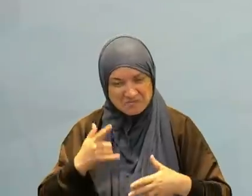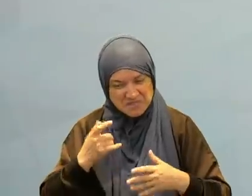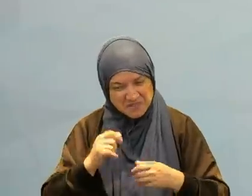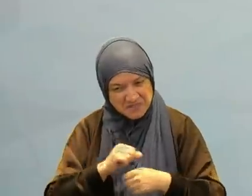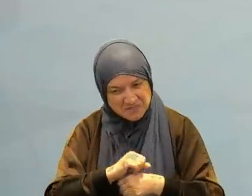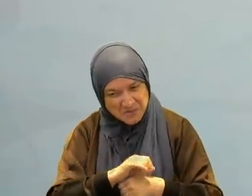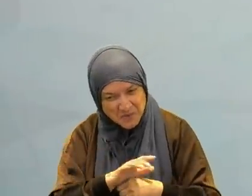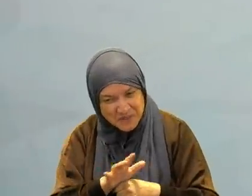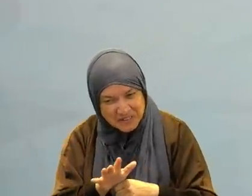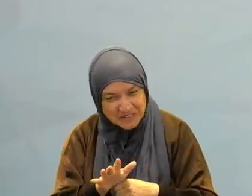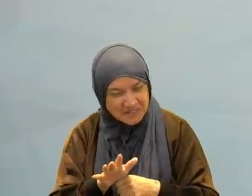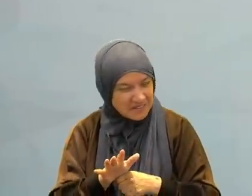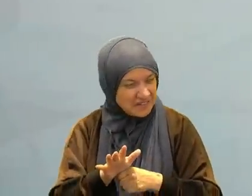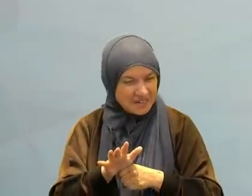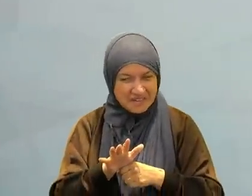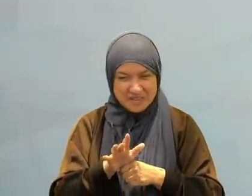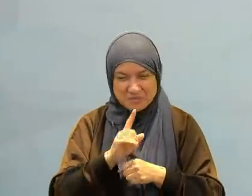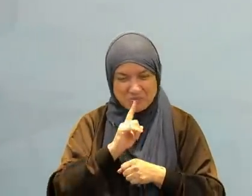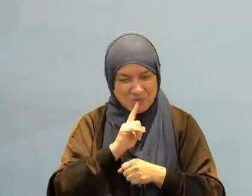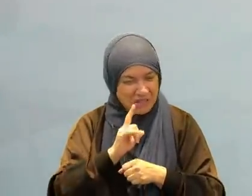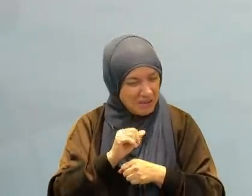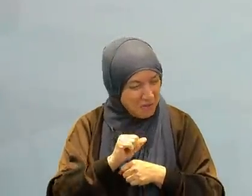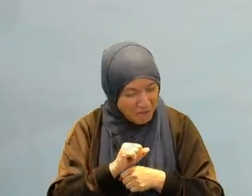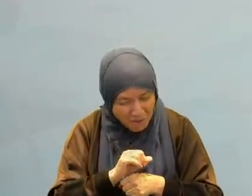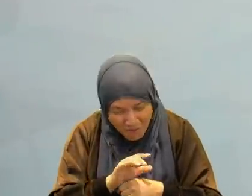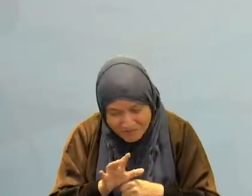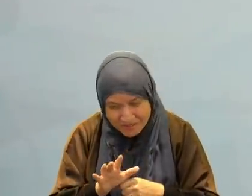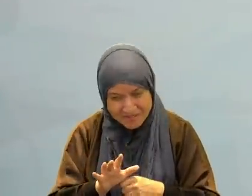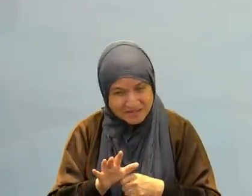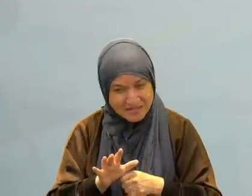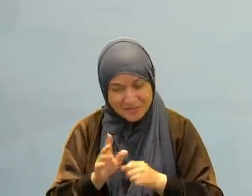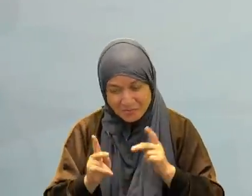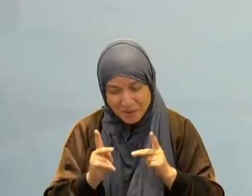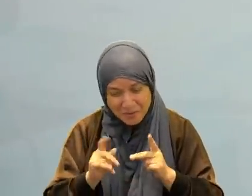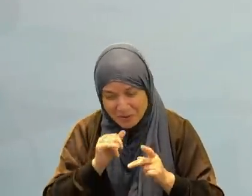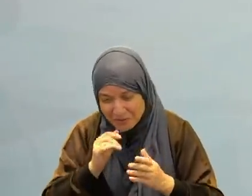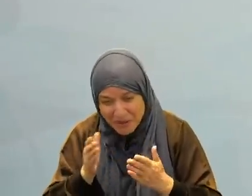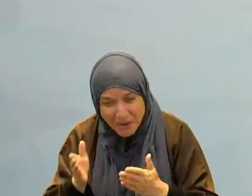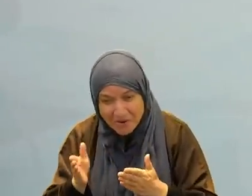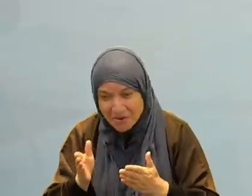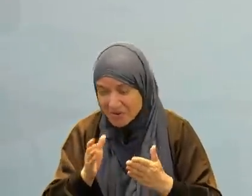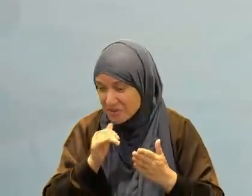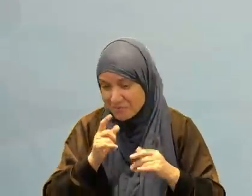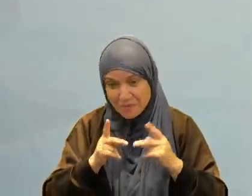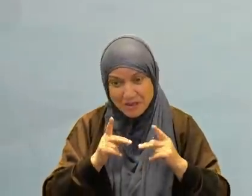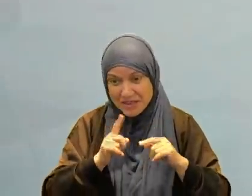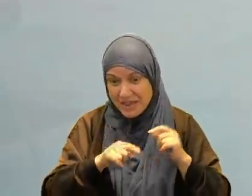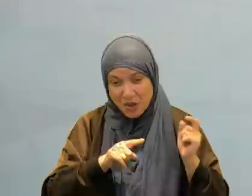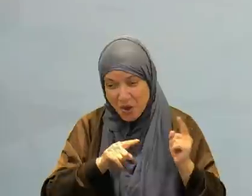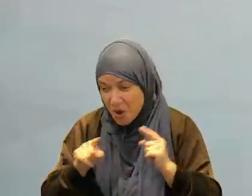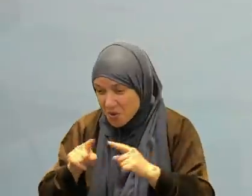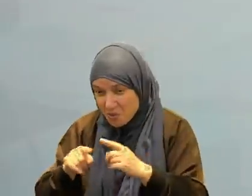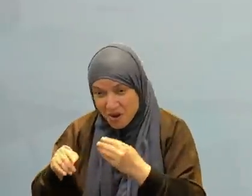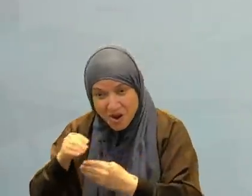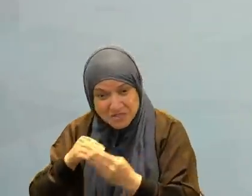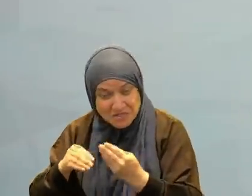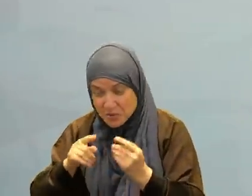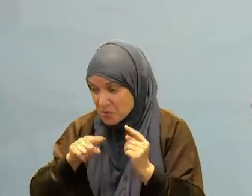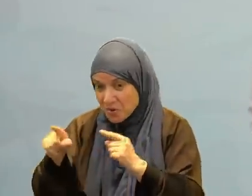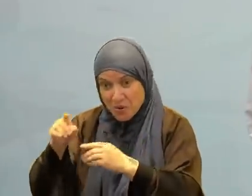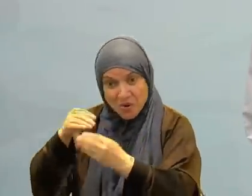that I wouldn't get to do Umrah? Because I wouldn't get to do Hajj? Is that why that gave me more grief? Because it was